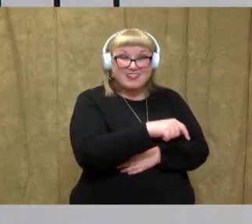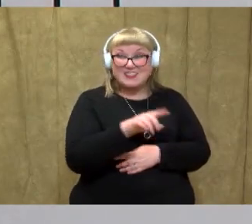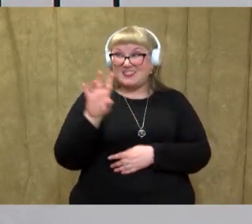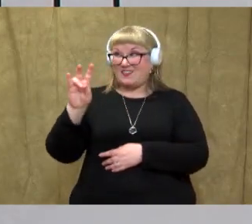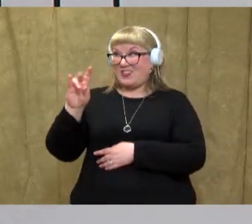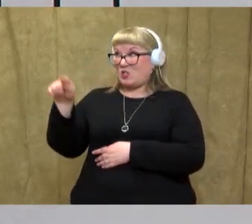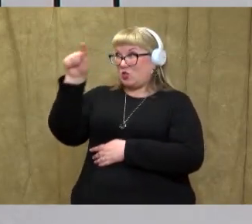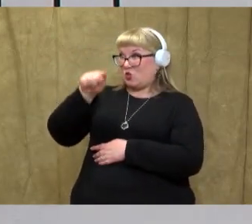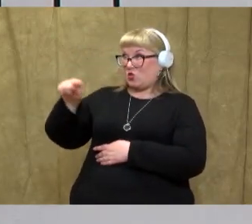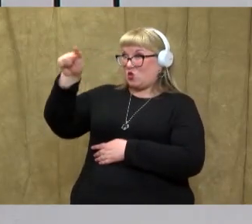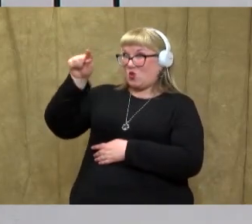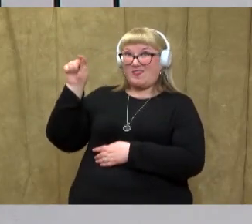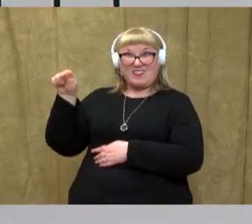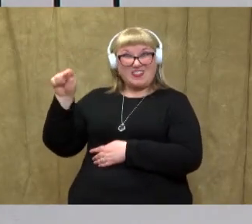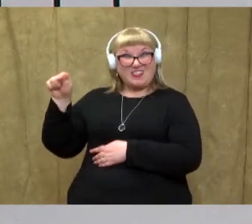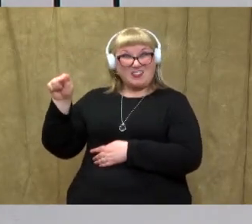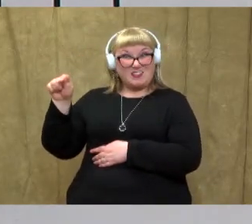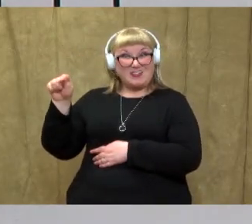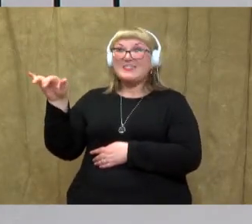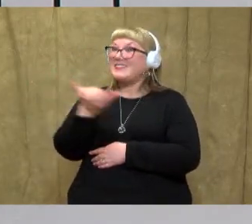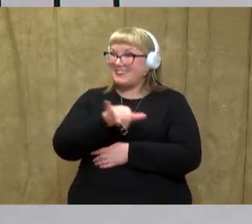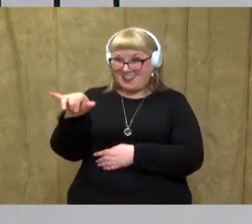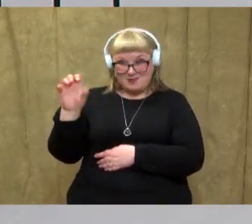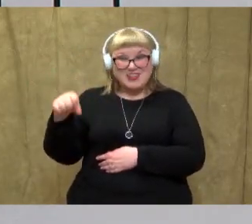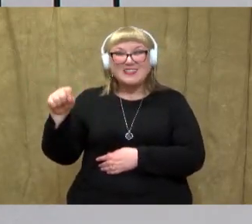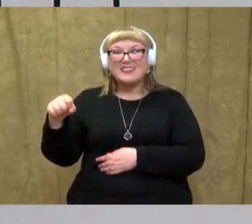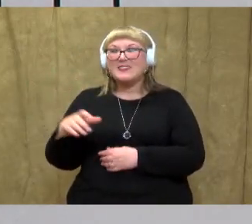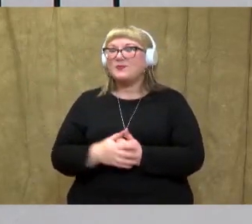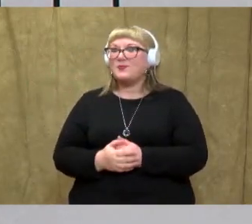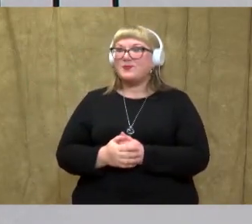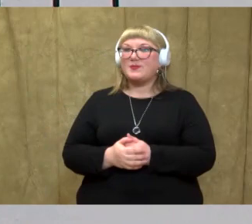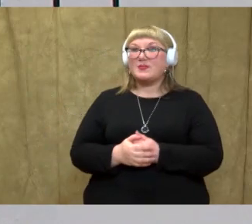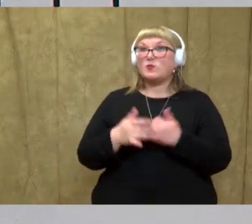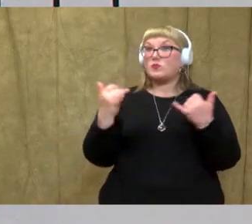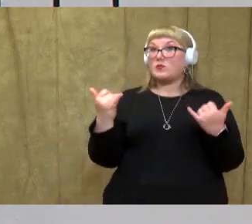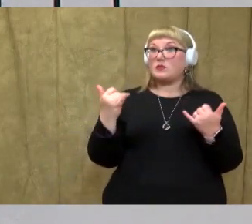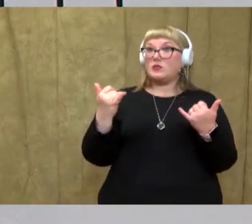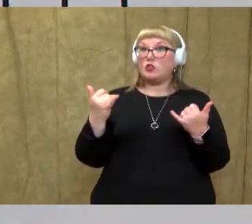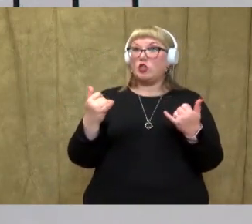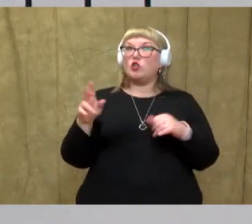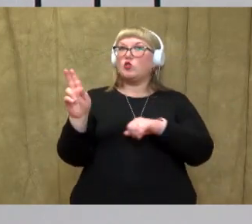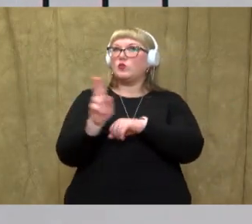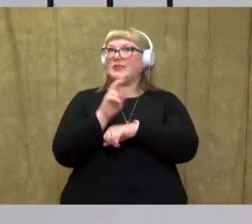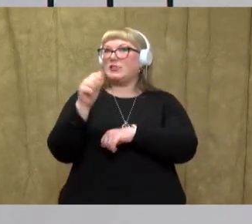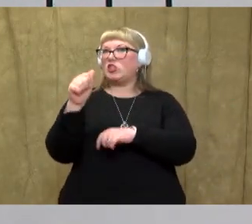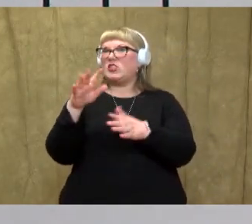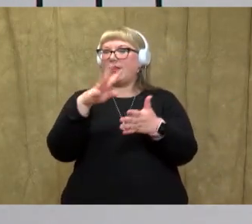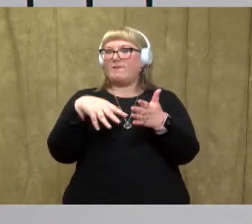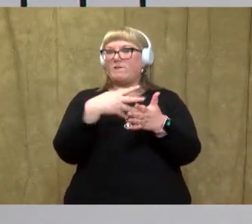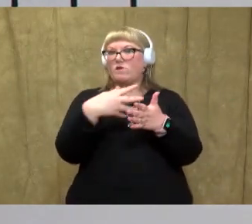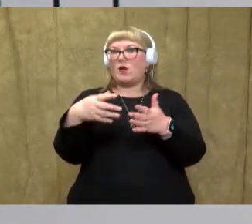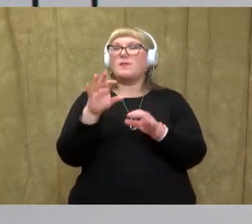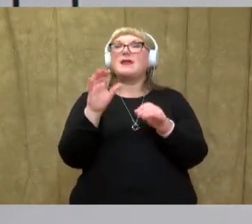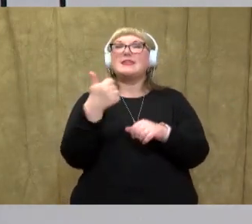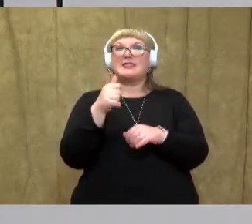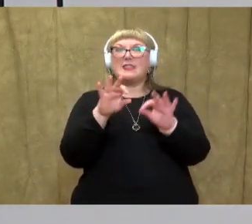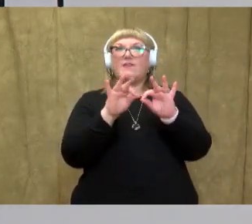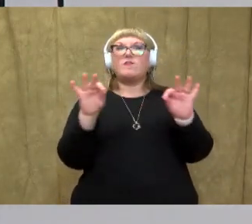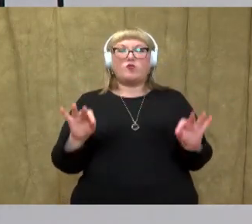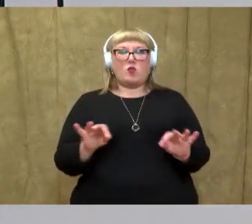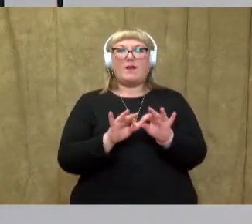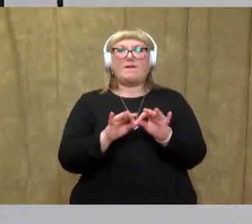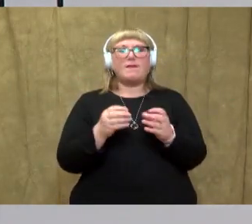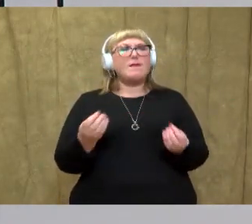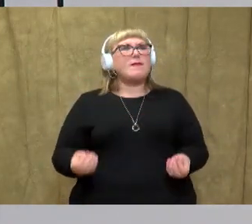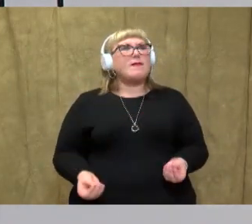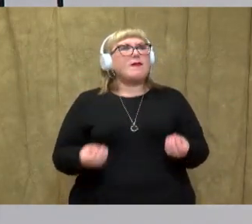then 7 pepperonis when we drew it. Very good job. All right, now let's try our 10 frame.